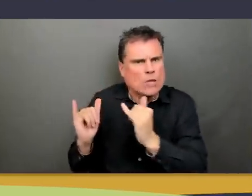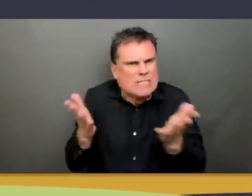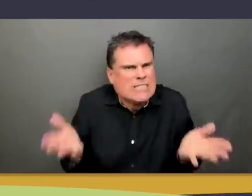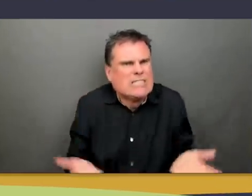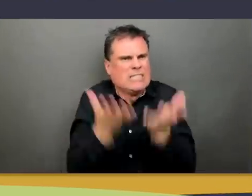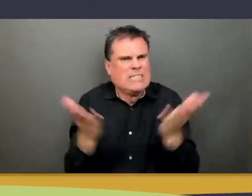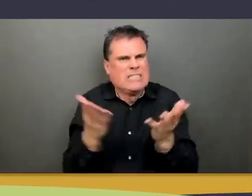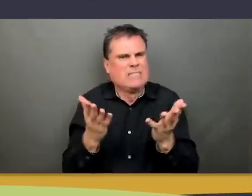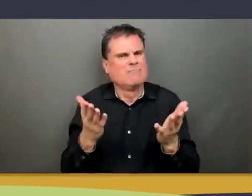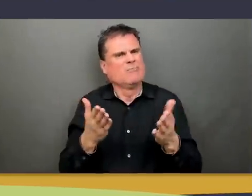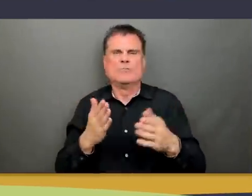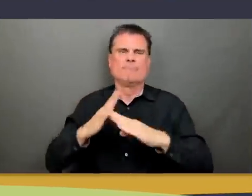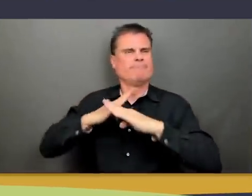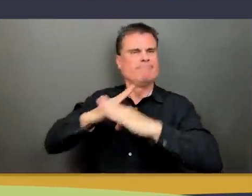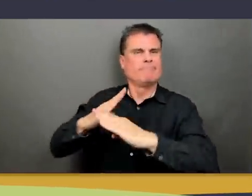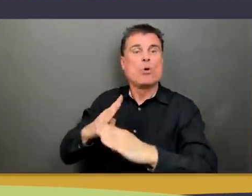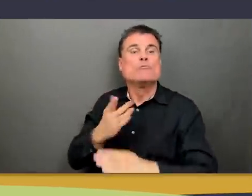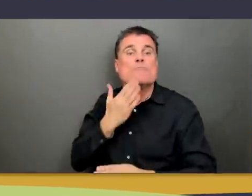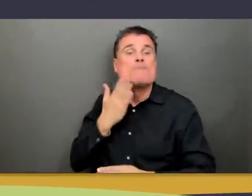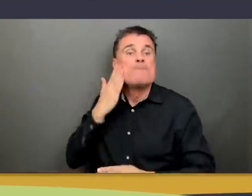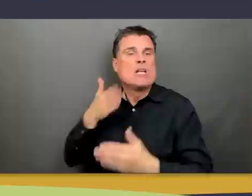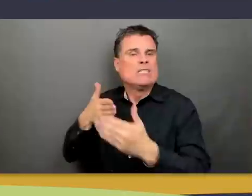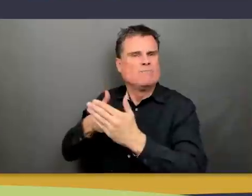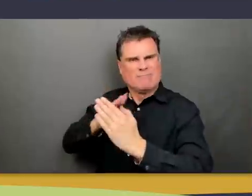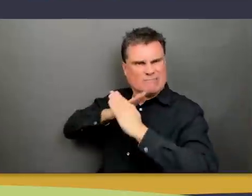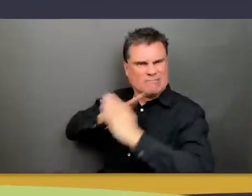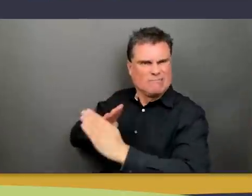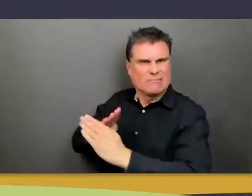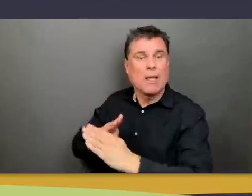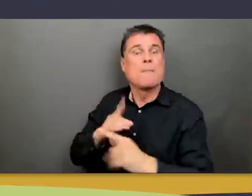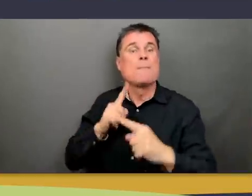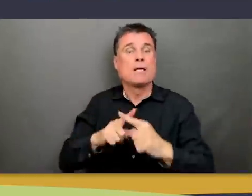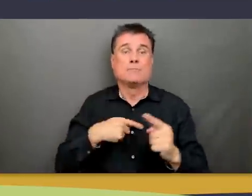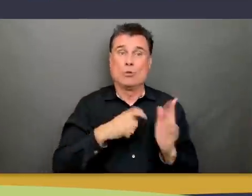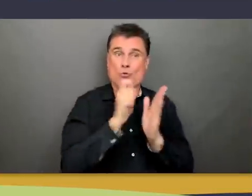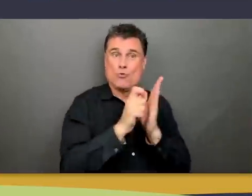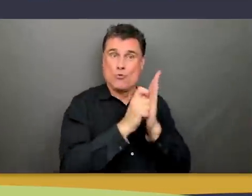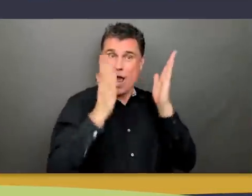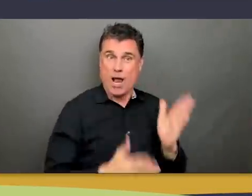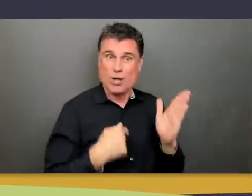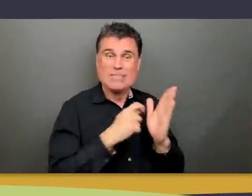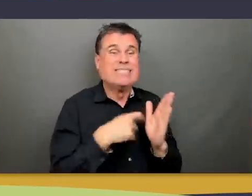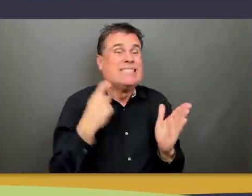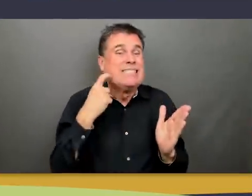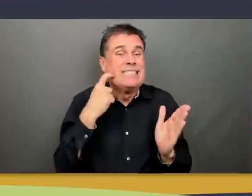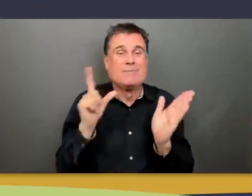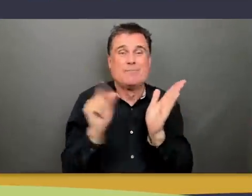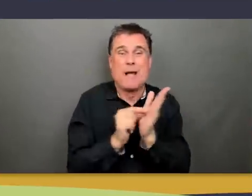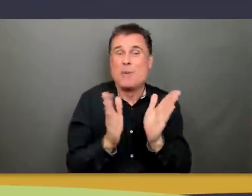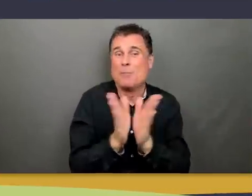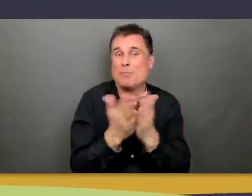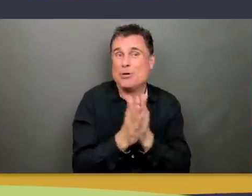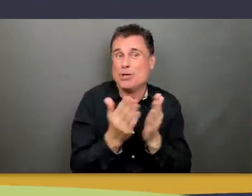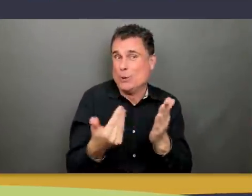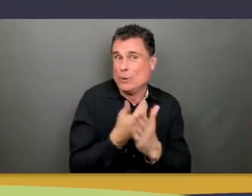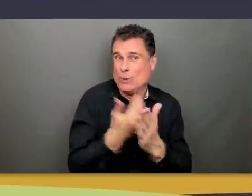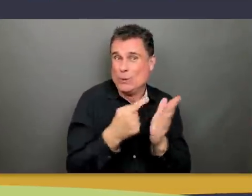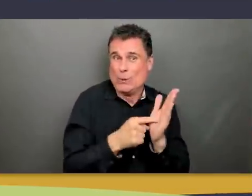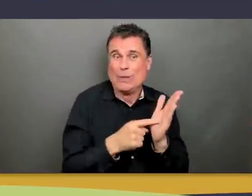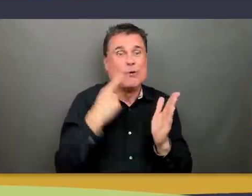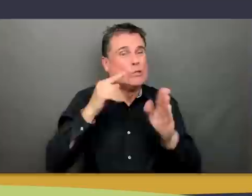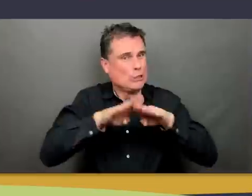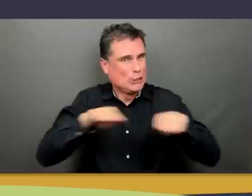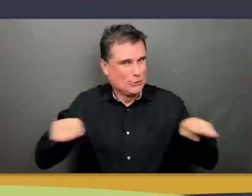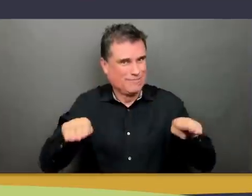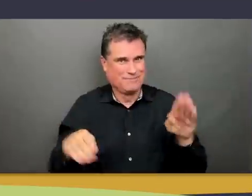to, the literary community. I recently published Gurpreet Goes to Gurdwara, Understanding the